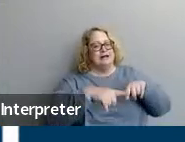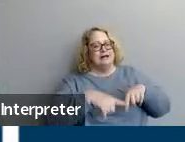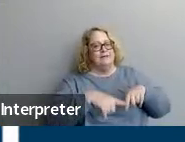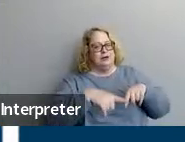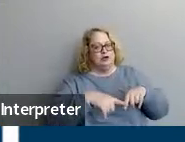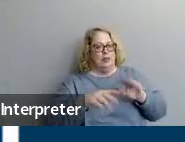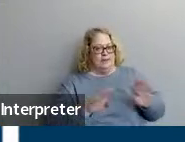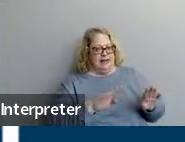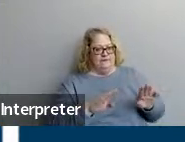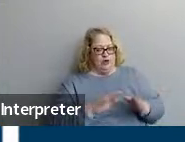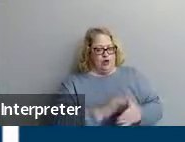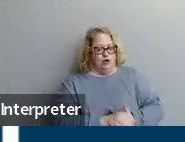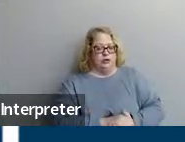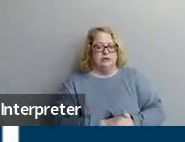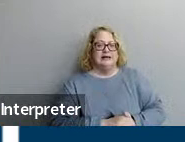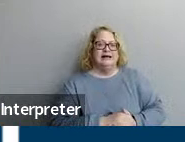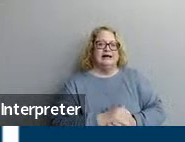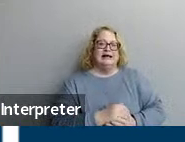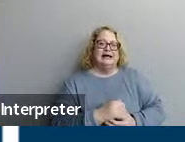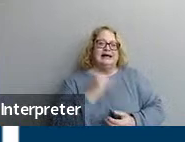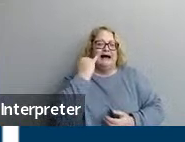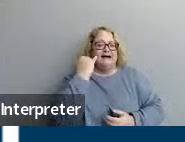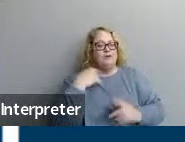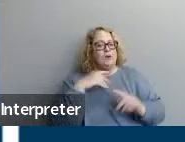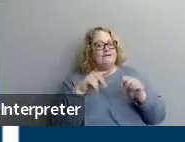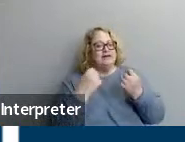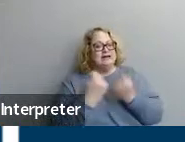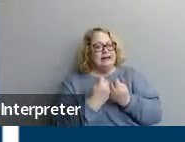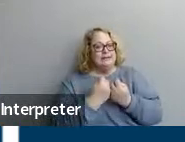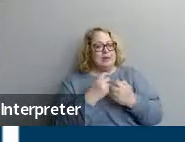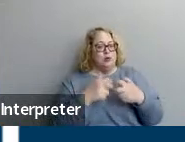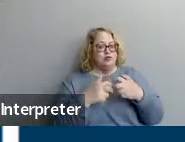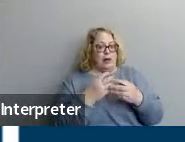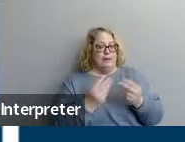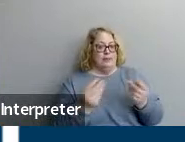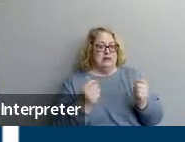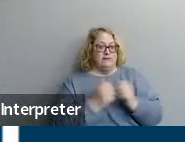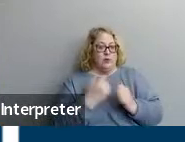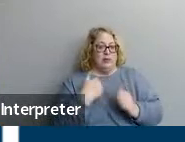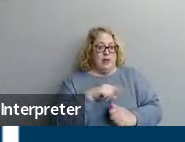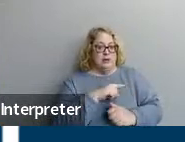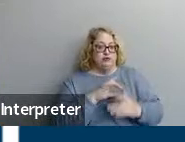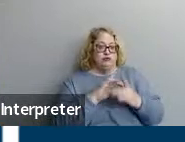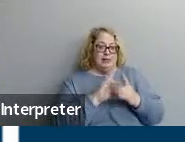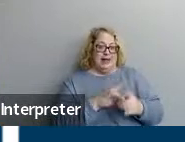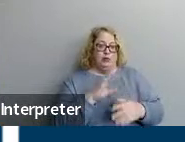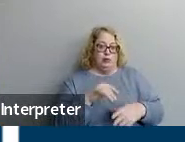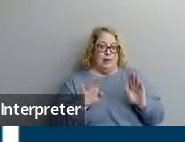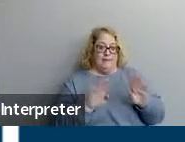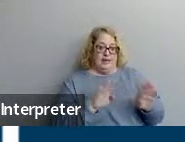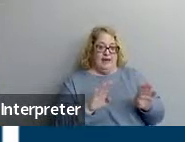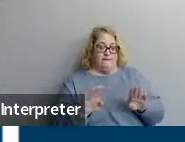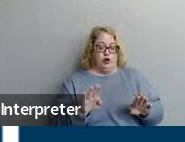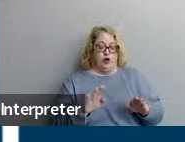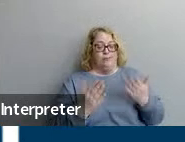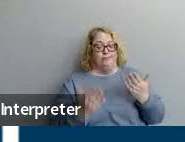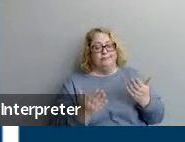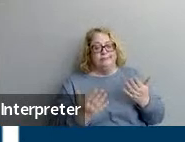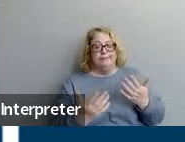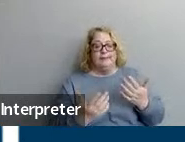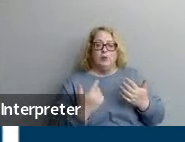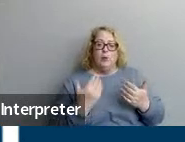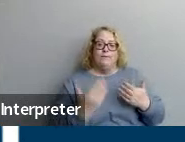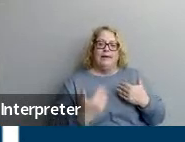on the behavior. So we will, if we have teams that want to problem solve with us around that behavior regulation piece, we may make